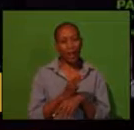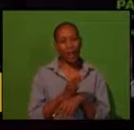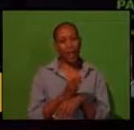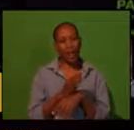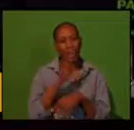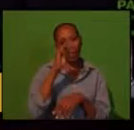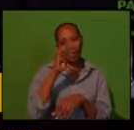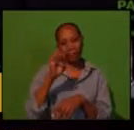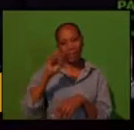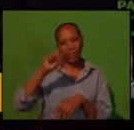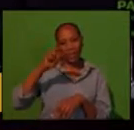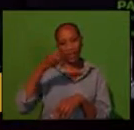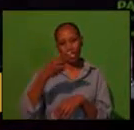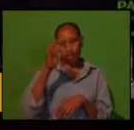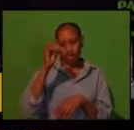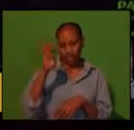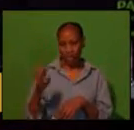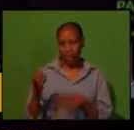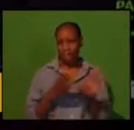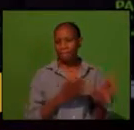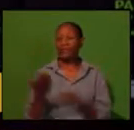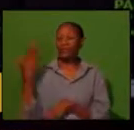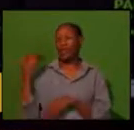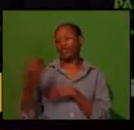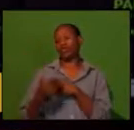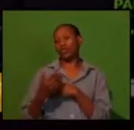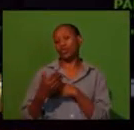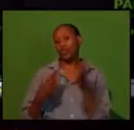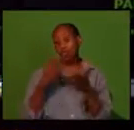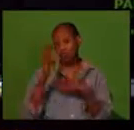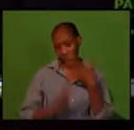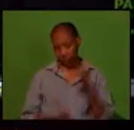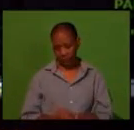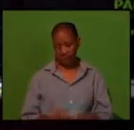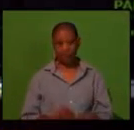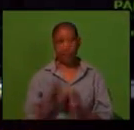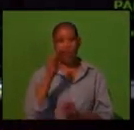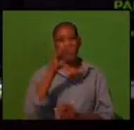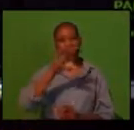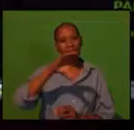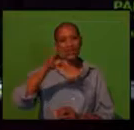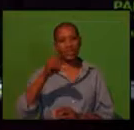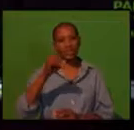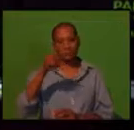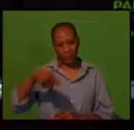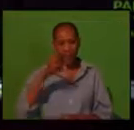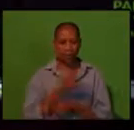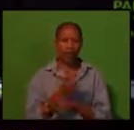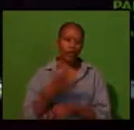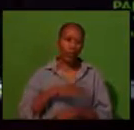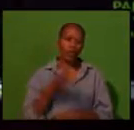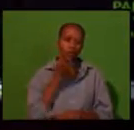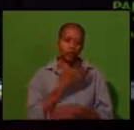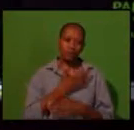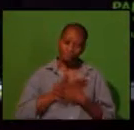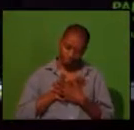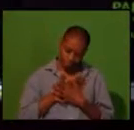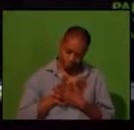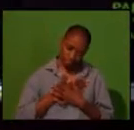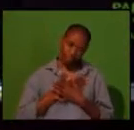week. It is deeply appreciated and we thank you. Honourable Speaker, the ACDP would again like to express its deepest